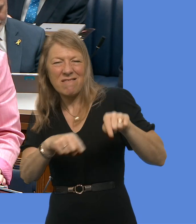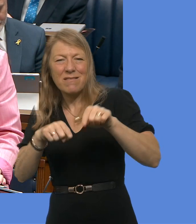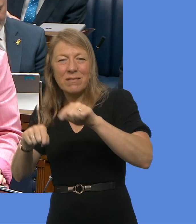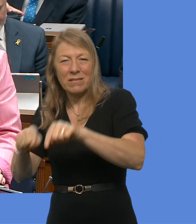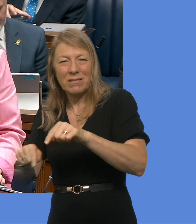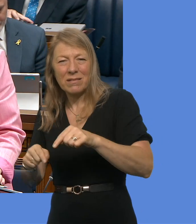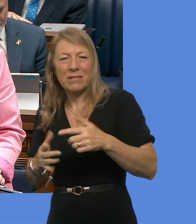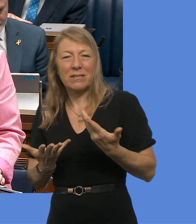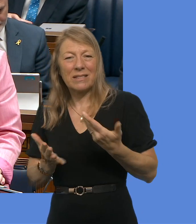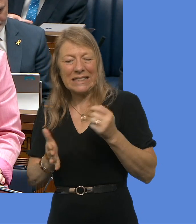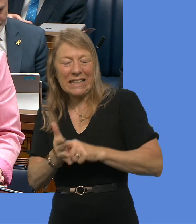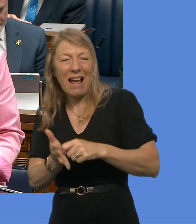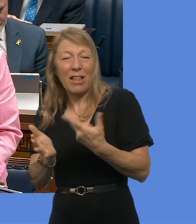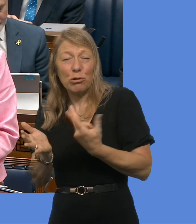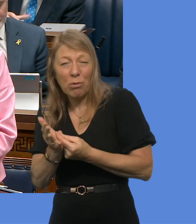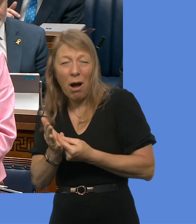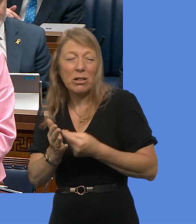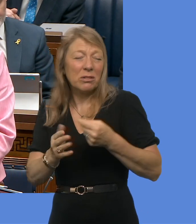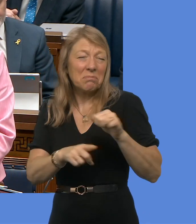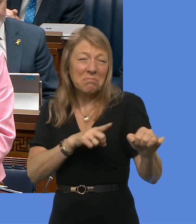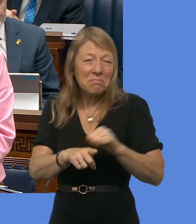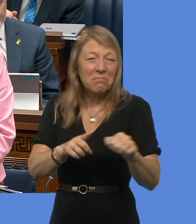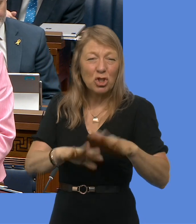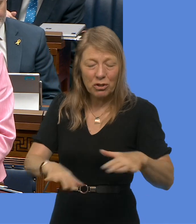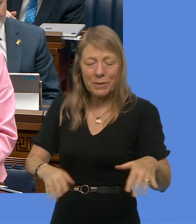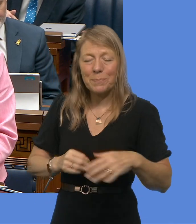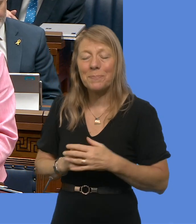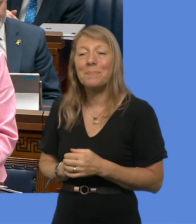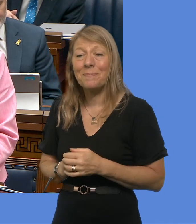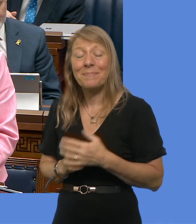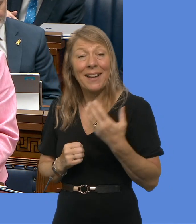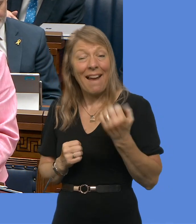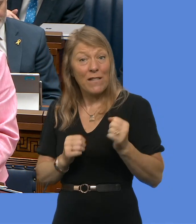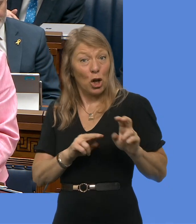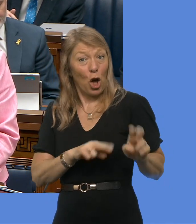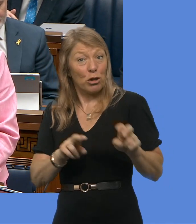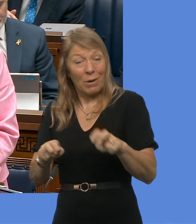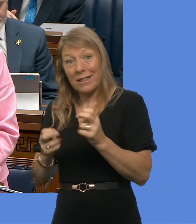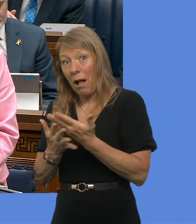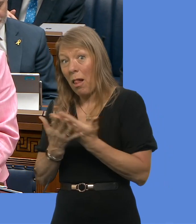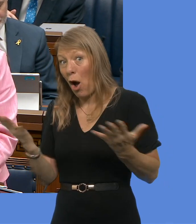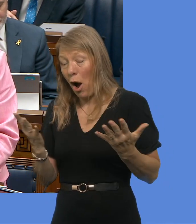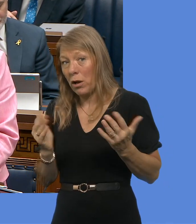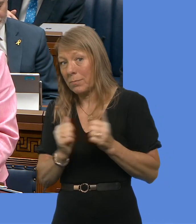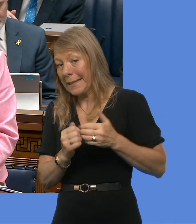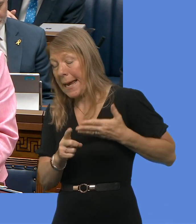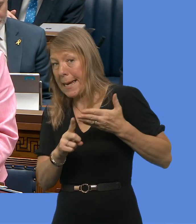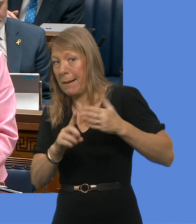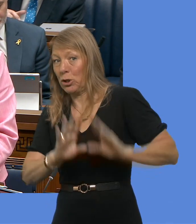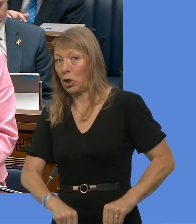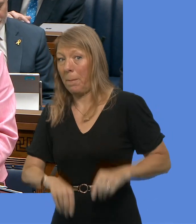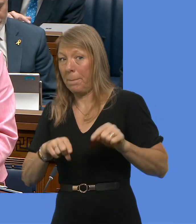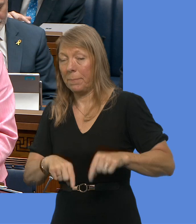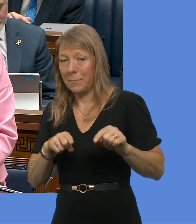areas. 52 of these projects have been completed, with the remaining 30 contracts continuing into this year. CIT has